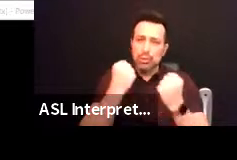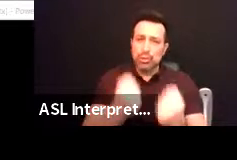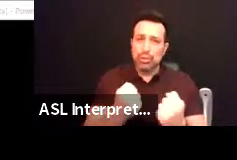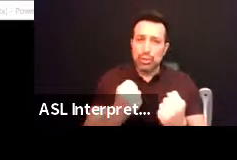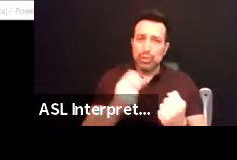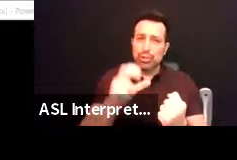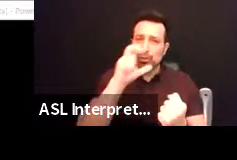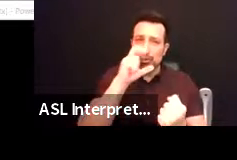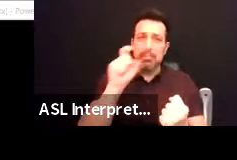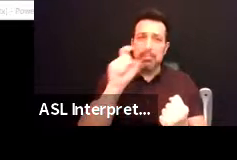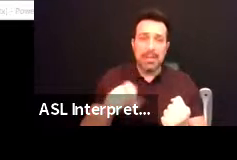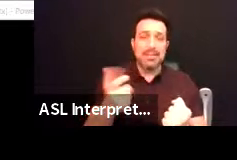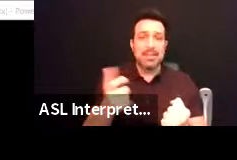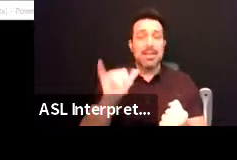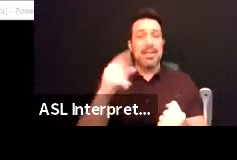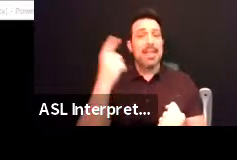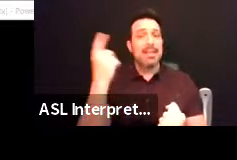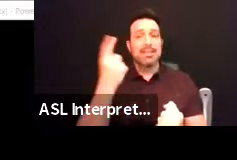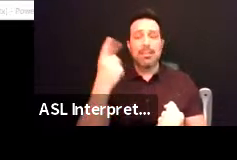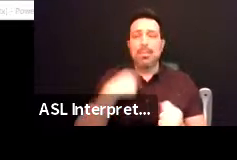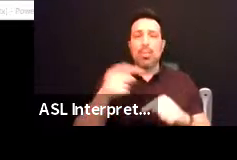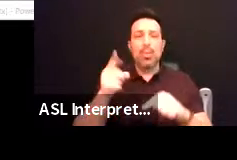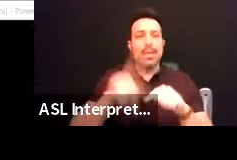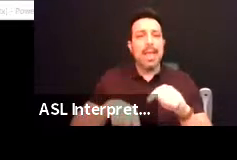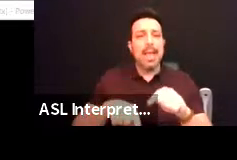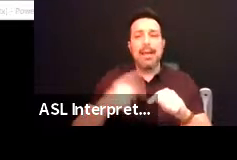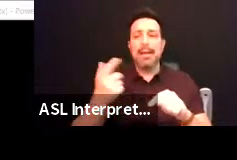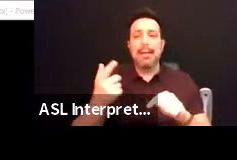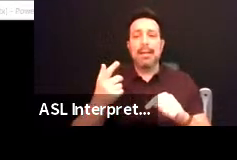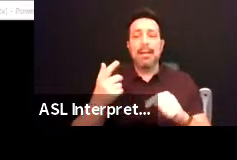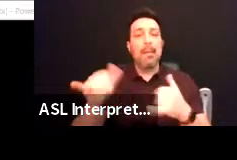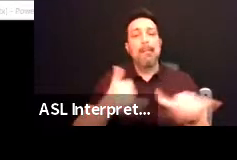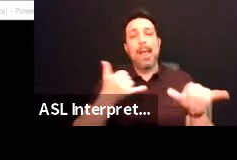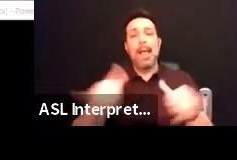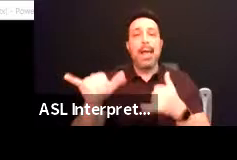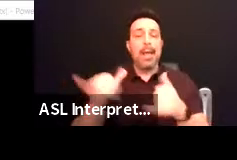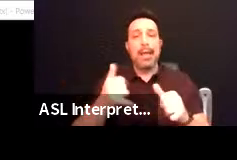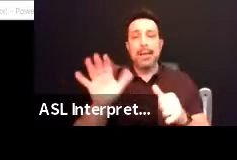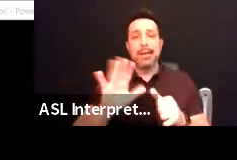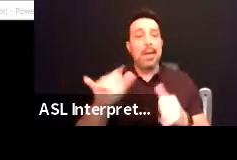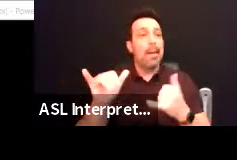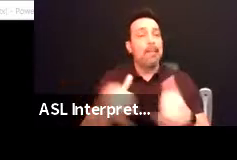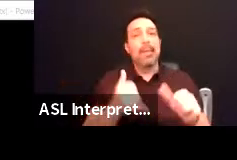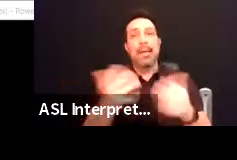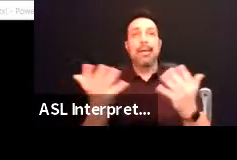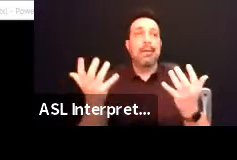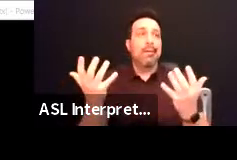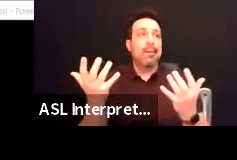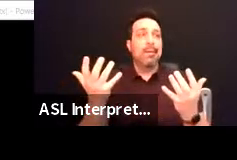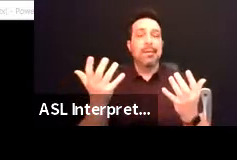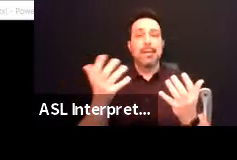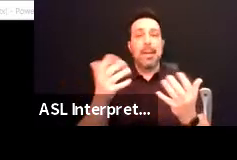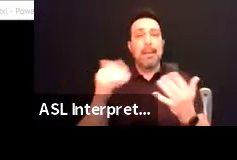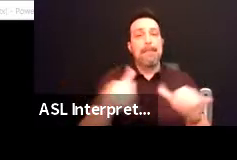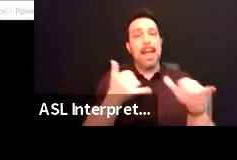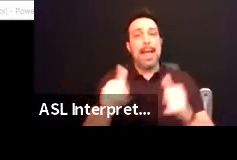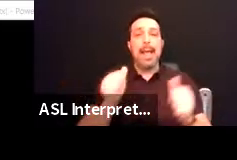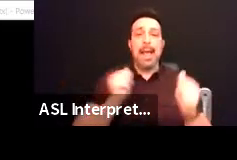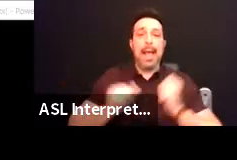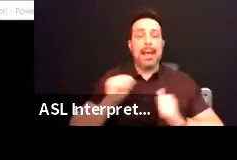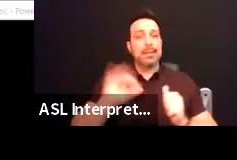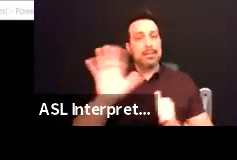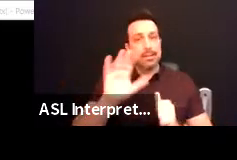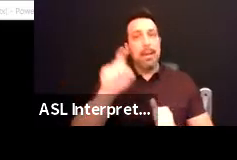about it. This is something that we can no longer just play with. We can no longer just have play acting. We actually have to